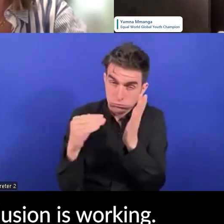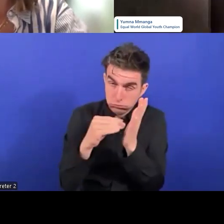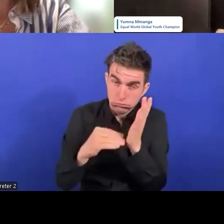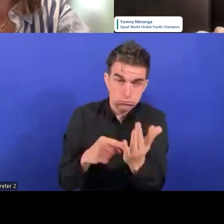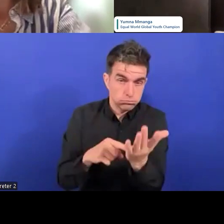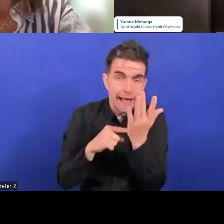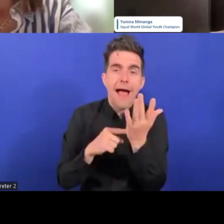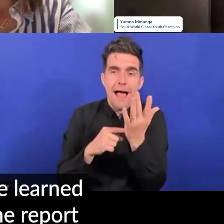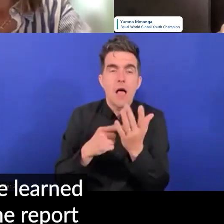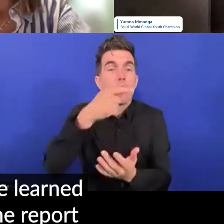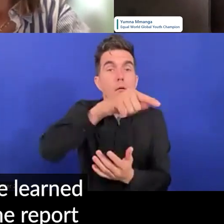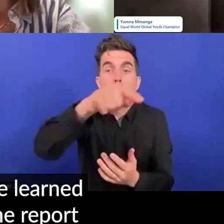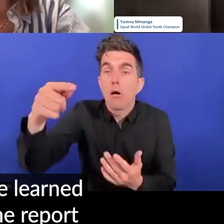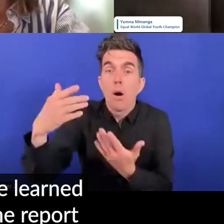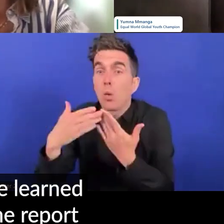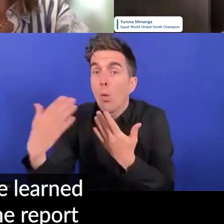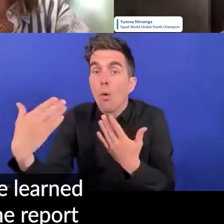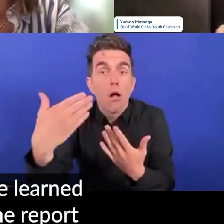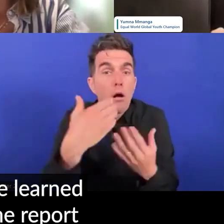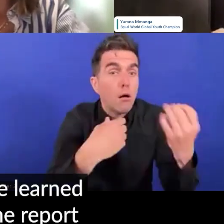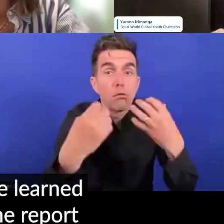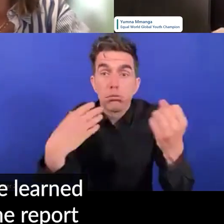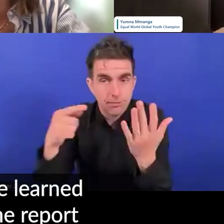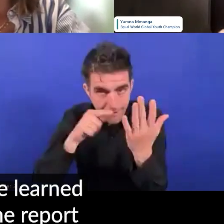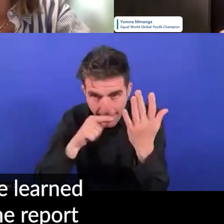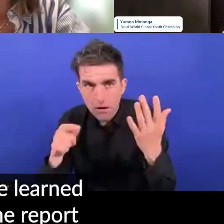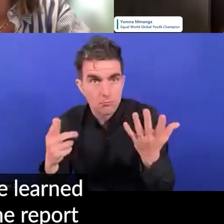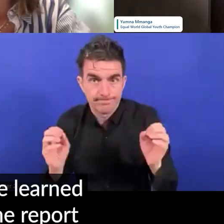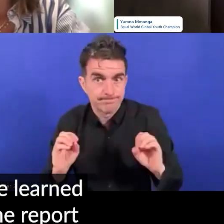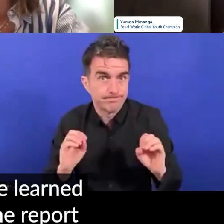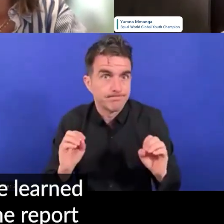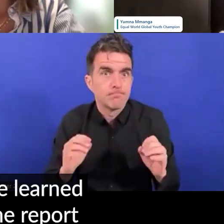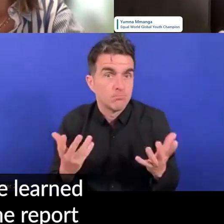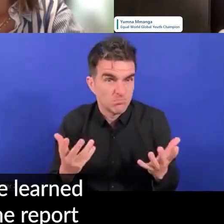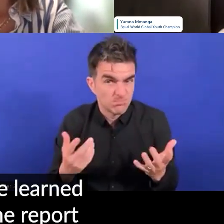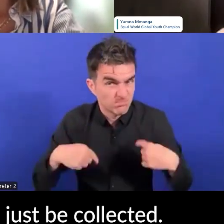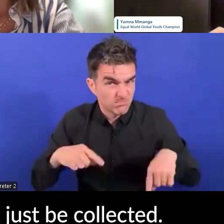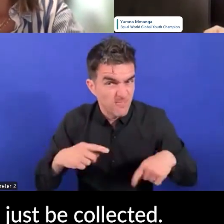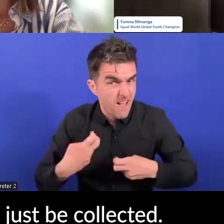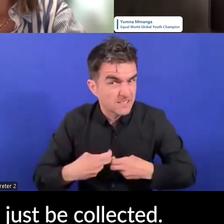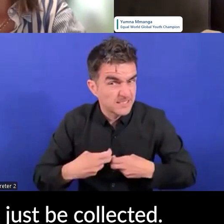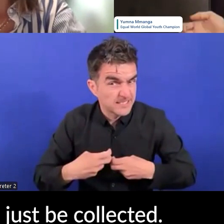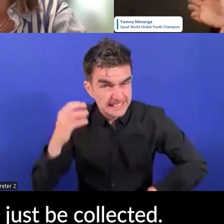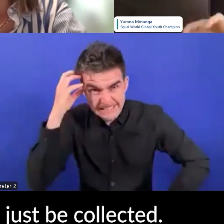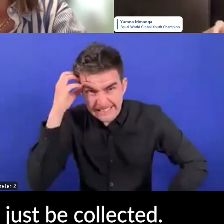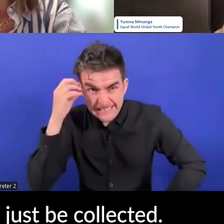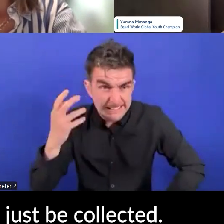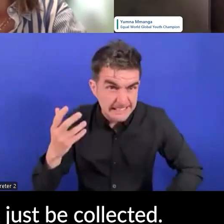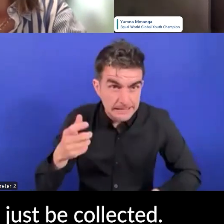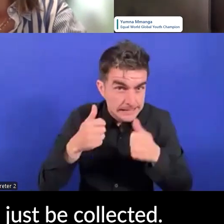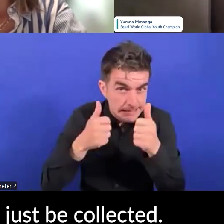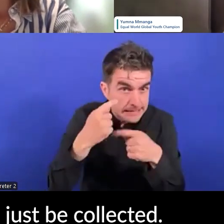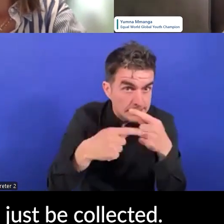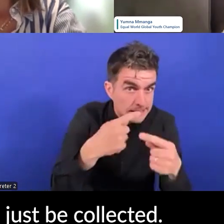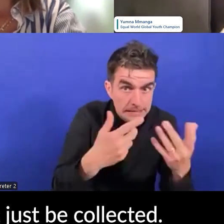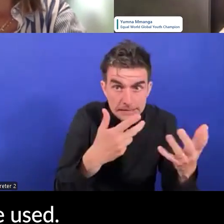working. So what I've learned today from the report is that data should not just be